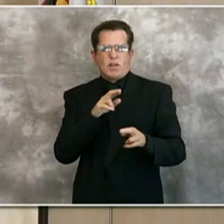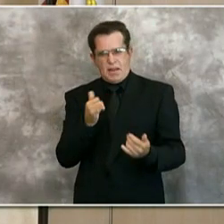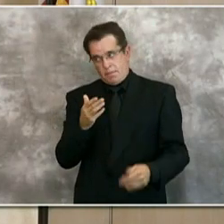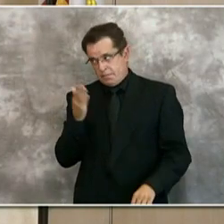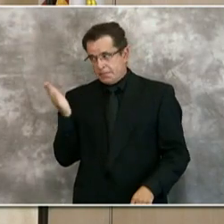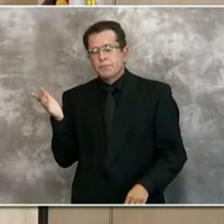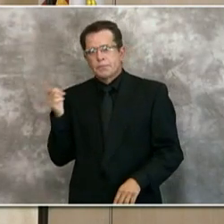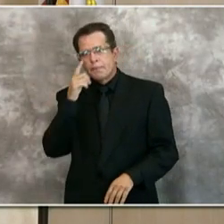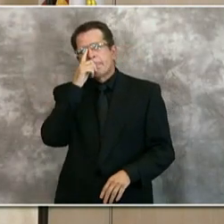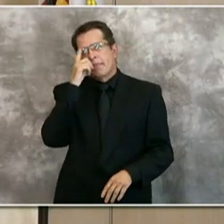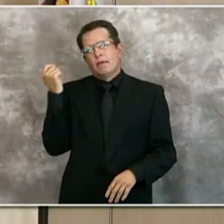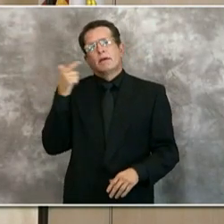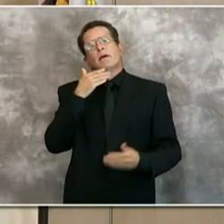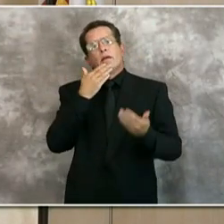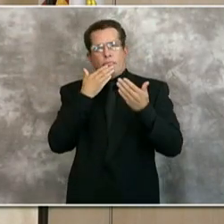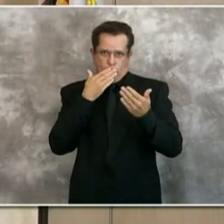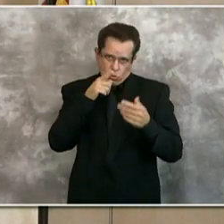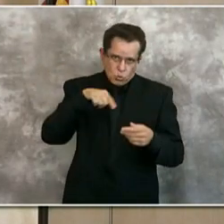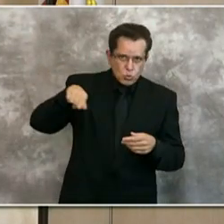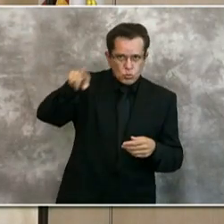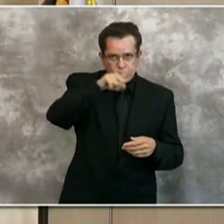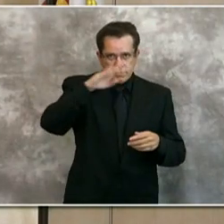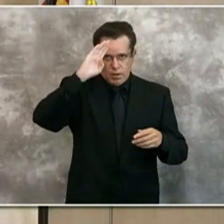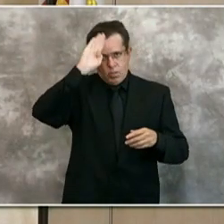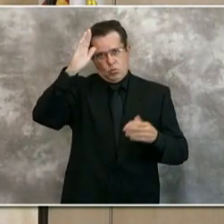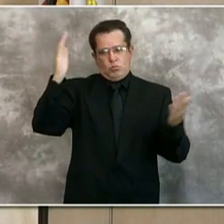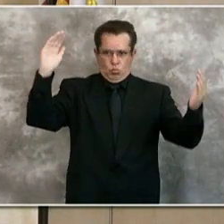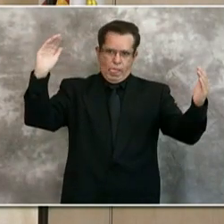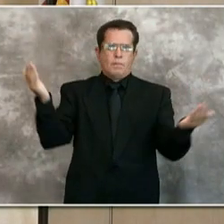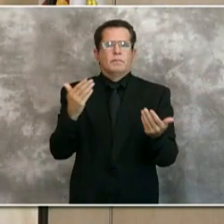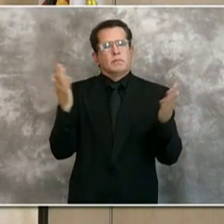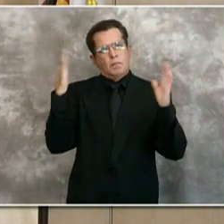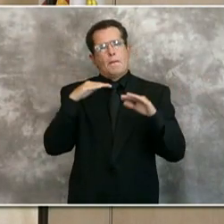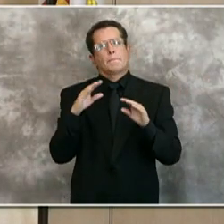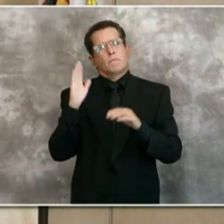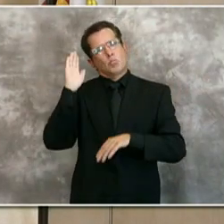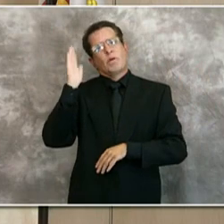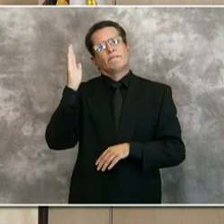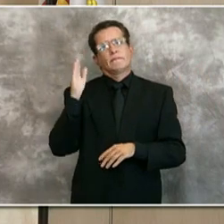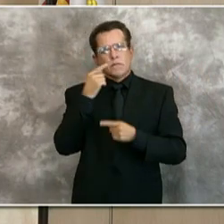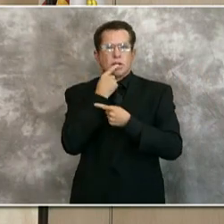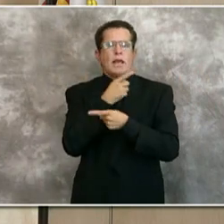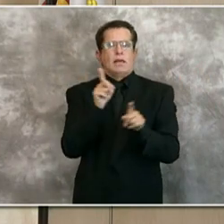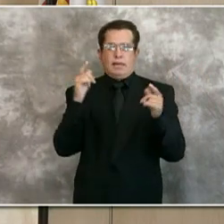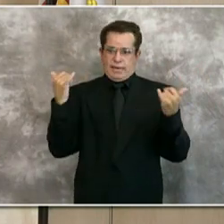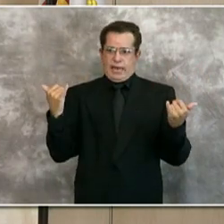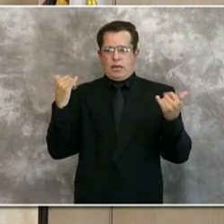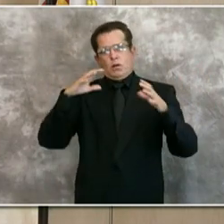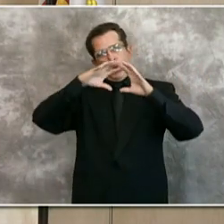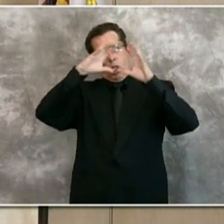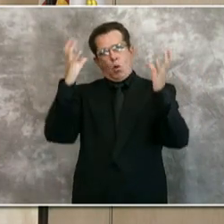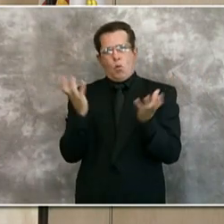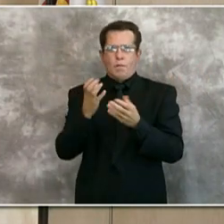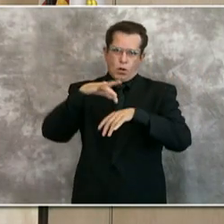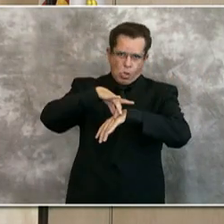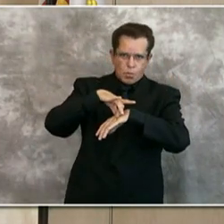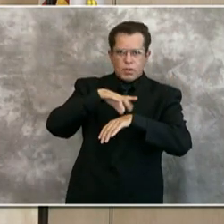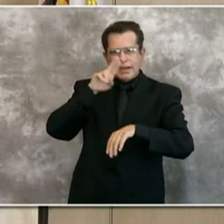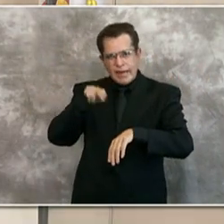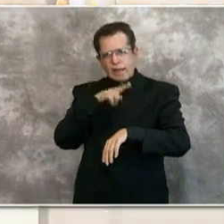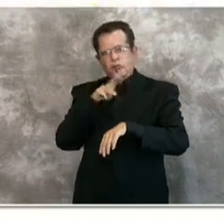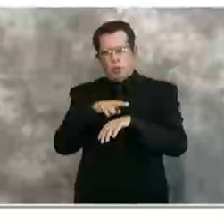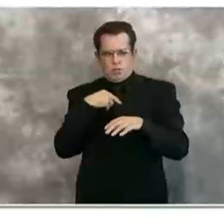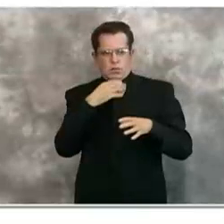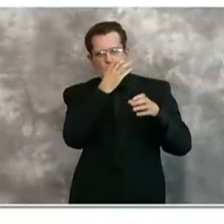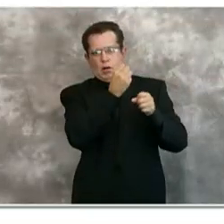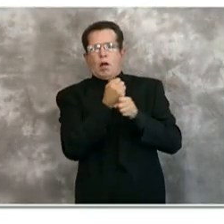Thank you, Supervisor Fletcher, and welcome everyone to today's briefing. Today's global, national, and state statistics are based on the data from